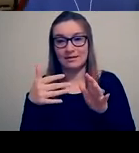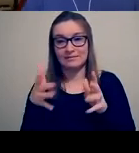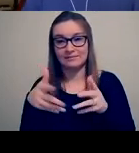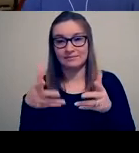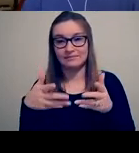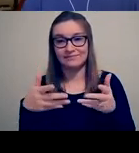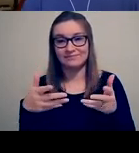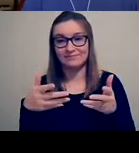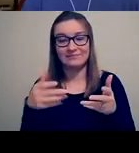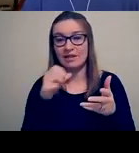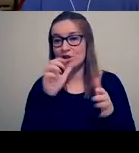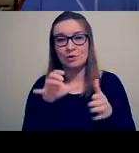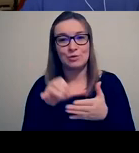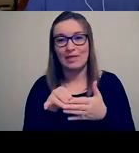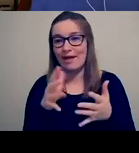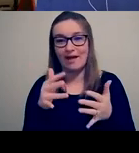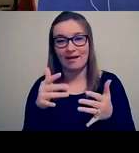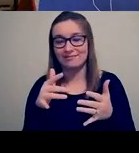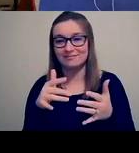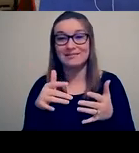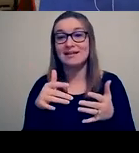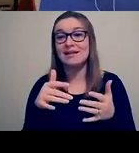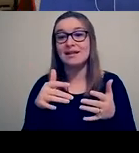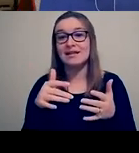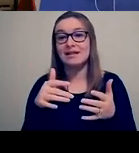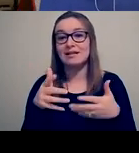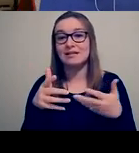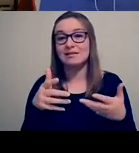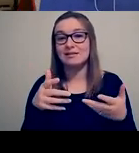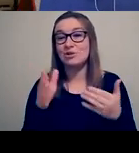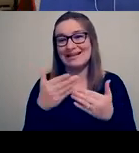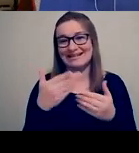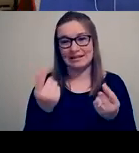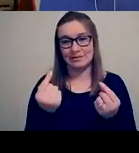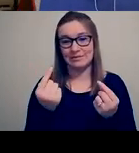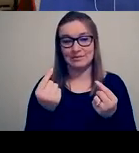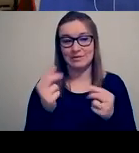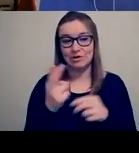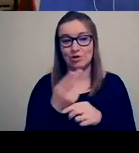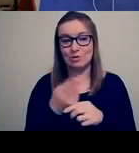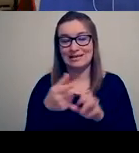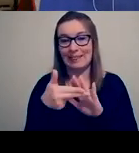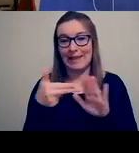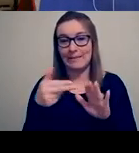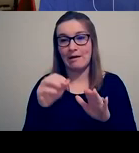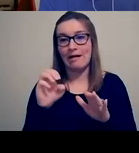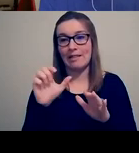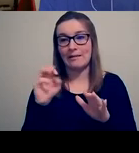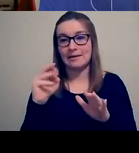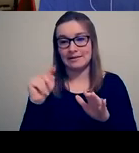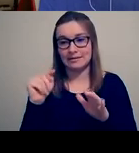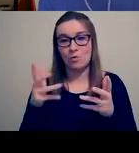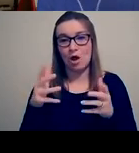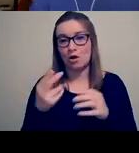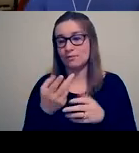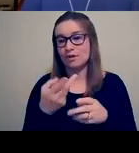not that. Don't do that. Let me throw in. So I just want you to... This easiest thing to do is just use the label element. You know, I mean, you're already using a